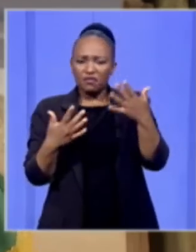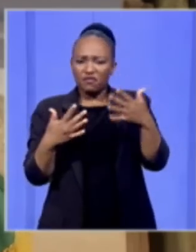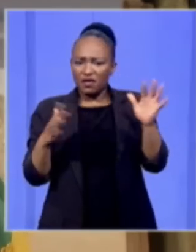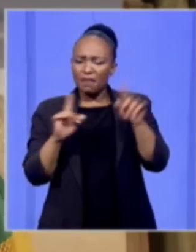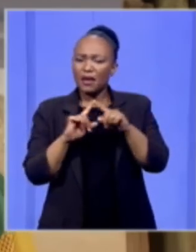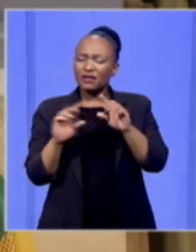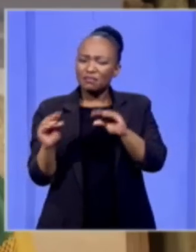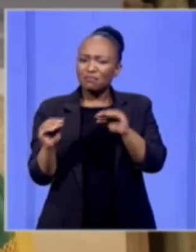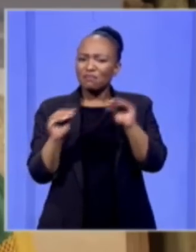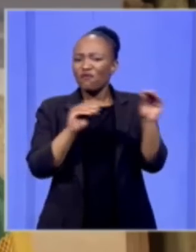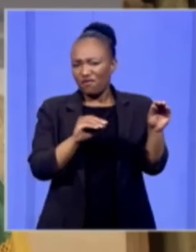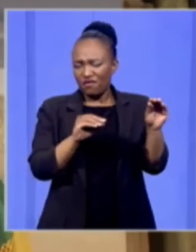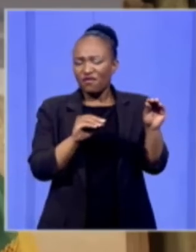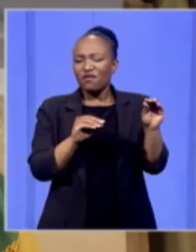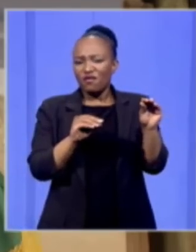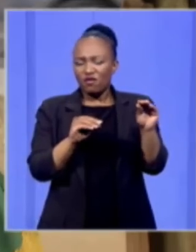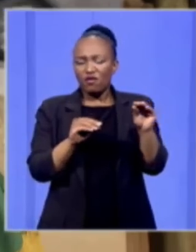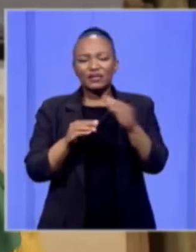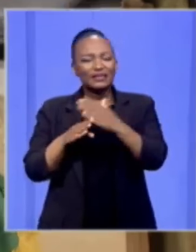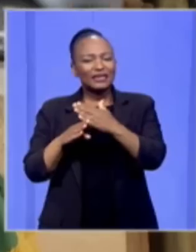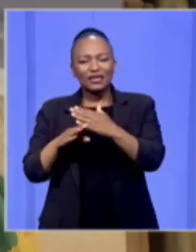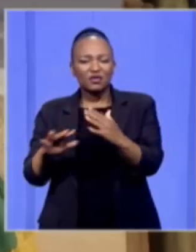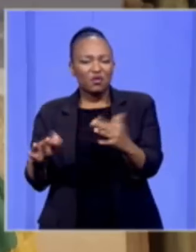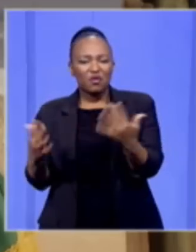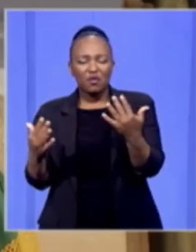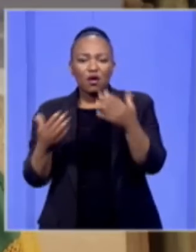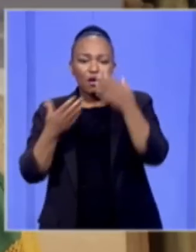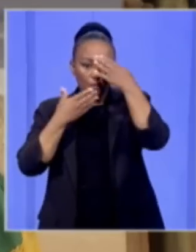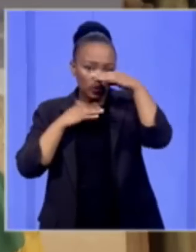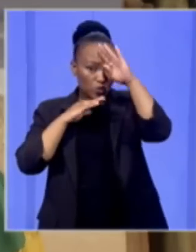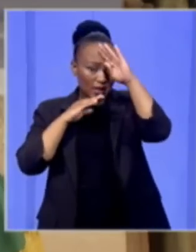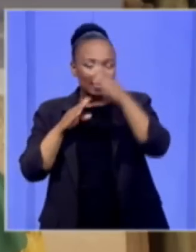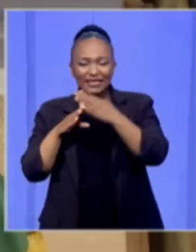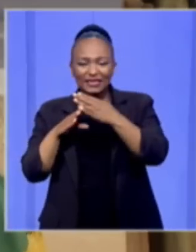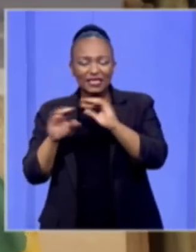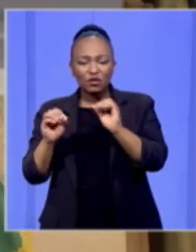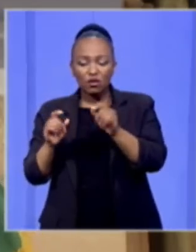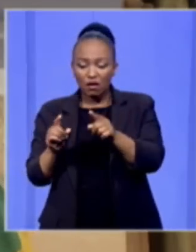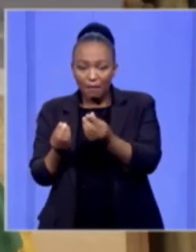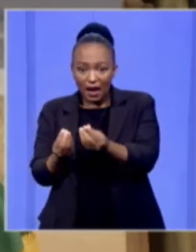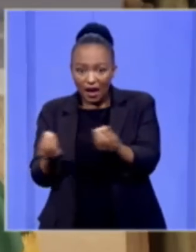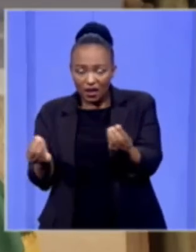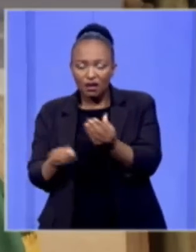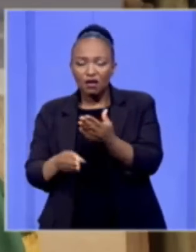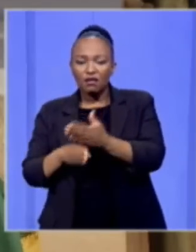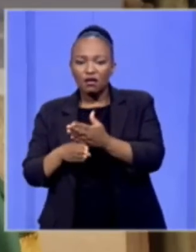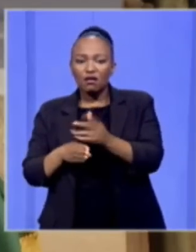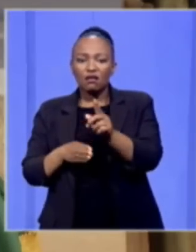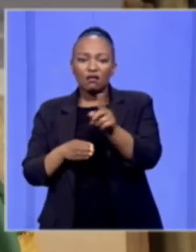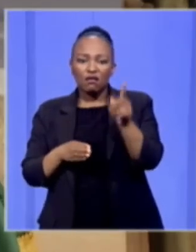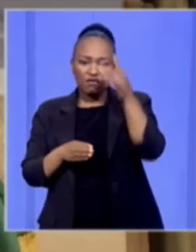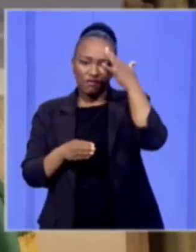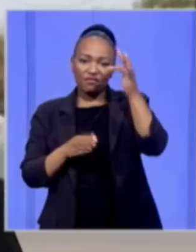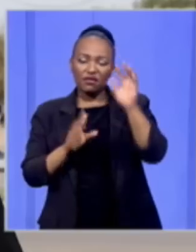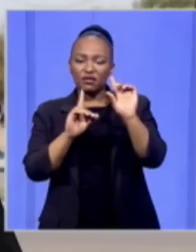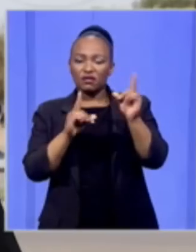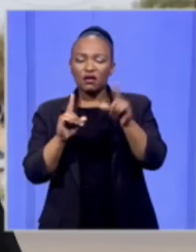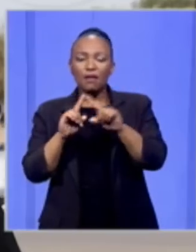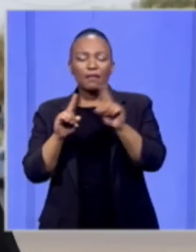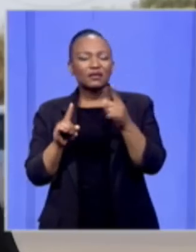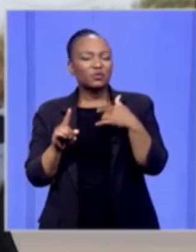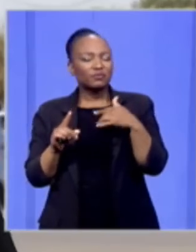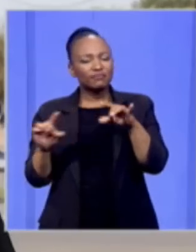ditiro. Ha ke ra gore ga gona ditiro mo Botswana bathong bana ba ke bona ba nka beng ba bereka mo maphateng a gore menta eleng gore ra sotlega. Bangwe